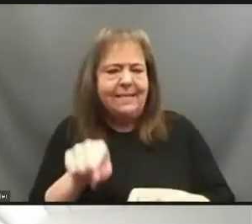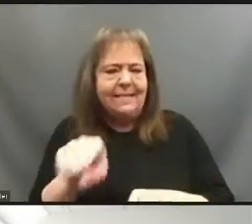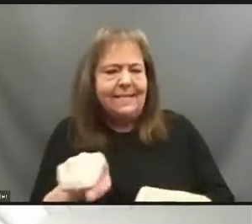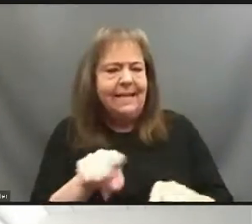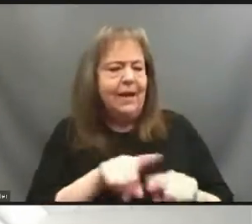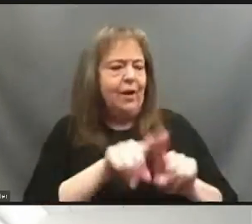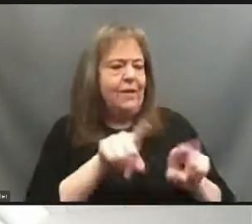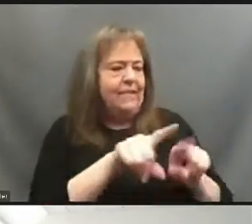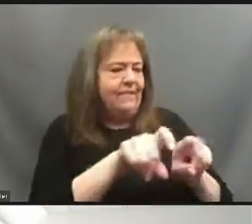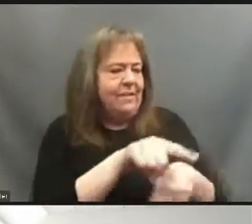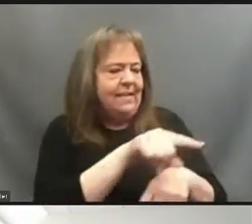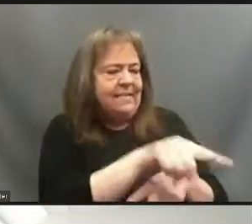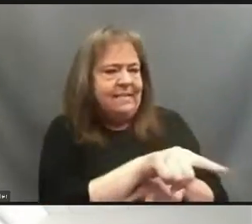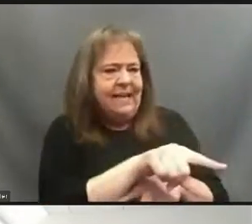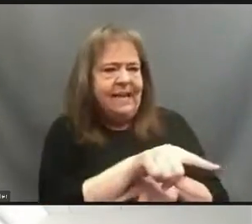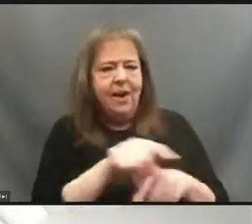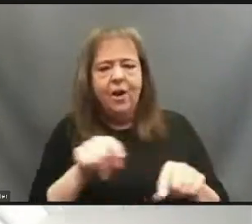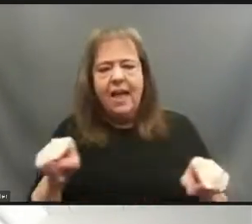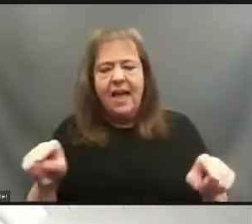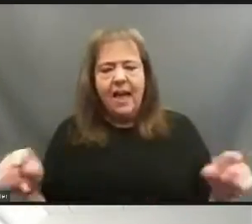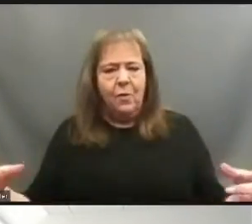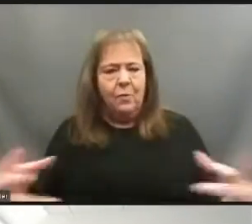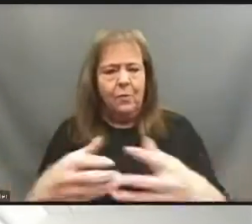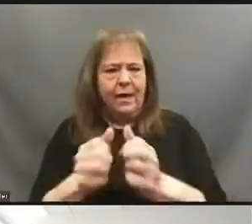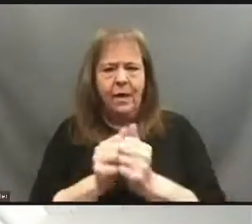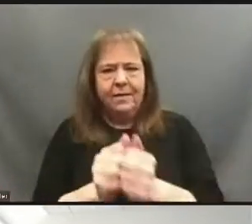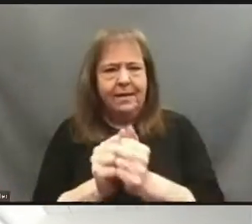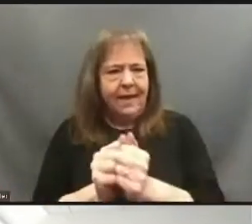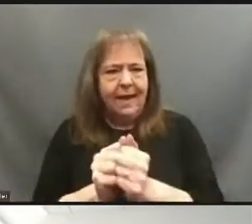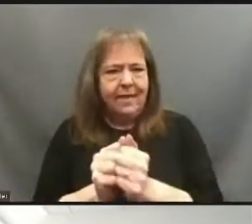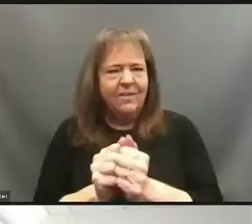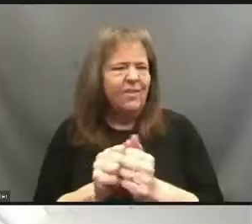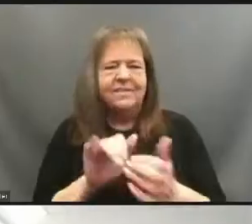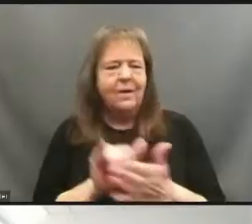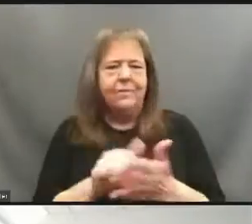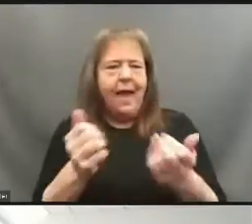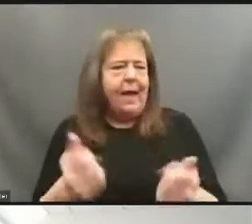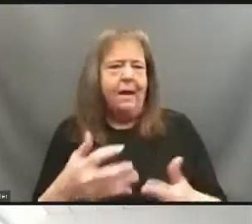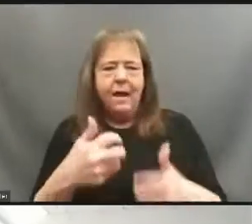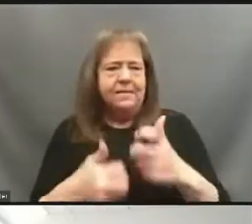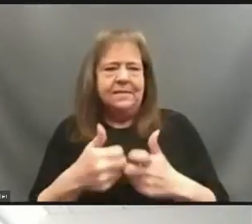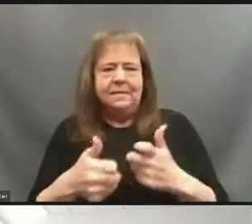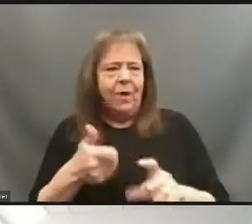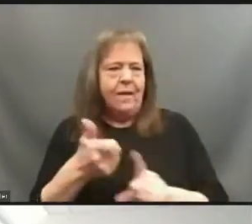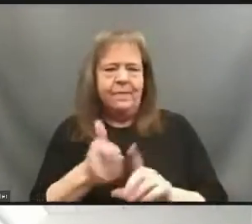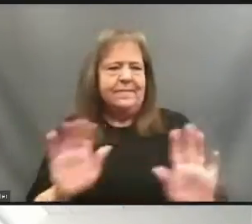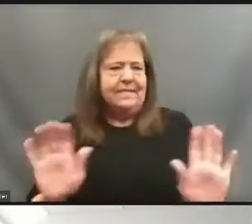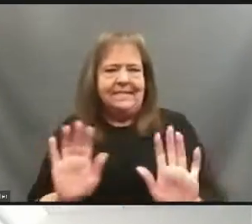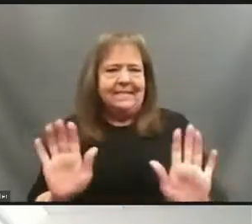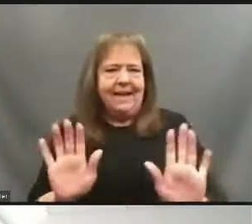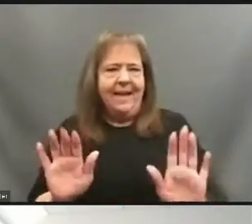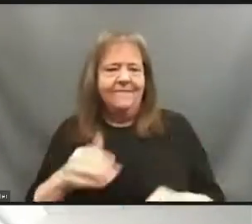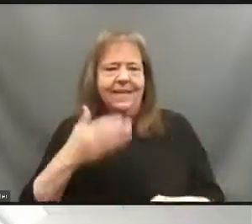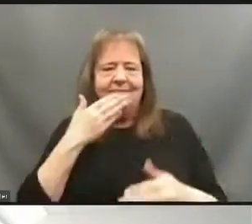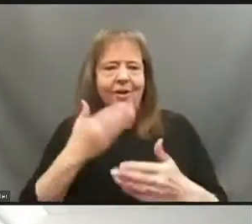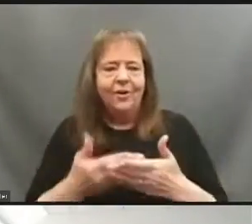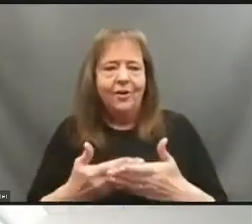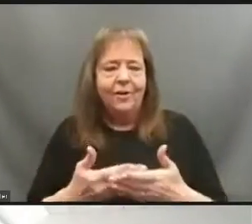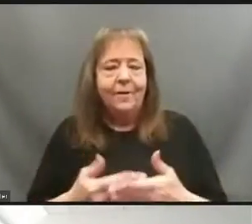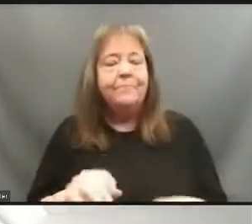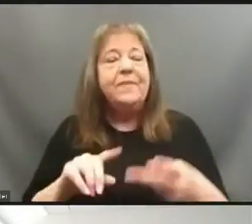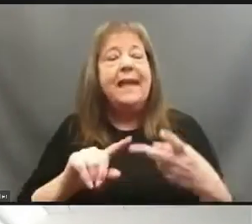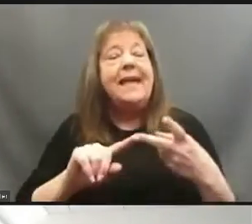true cause and effect. So I want to start off by saying that. Secondly, when you look at the actual meta-analysis that